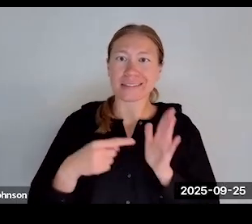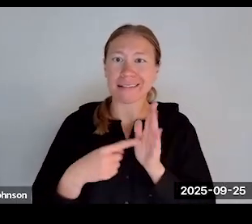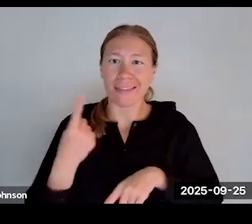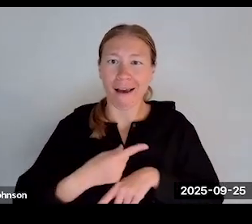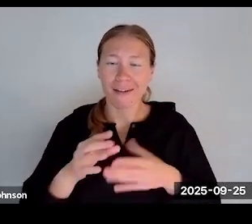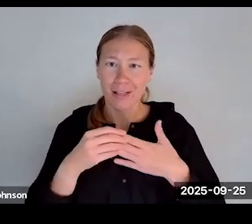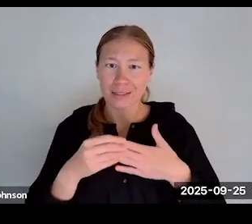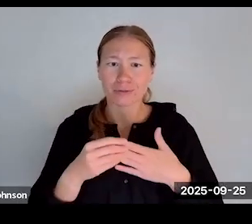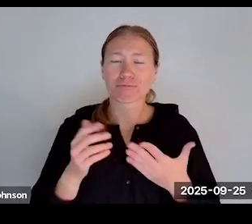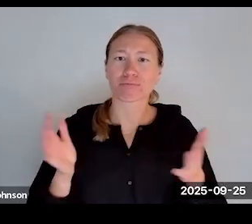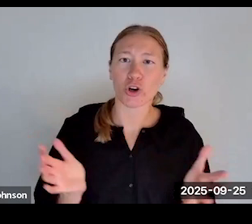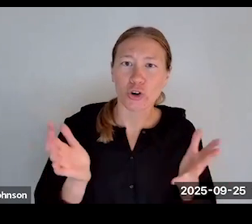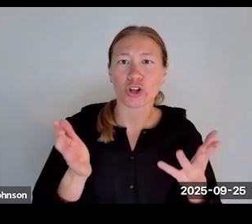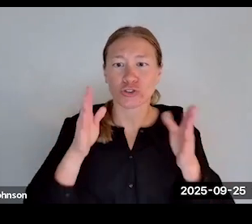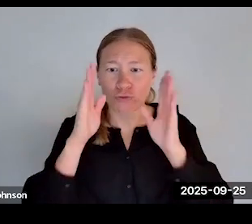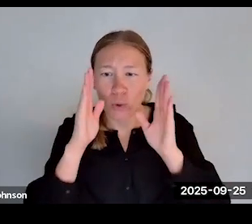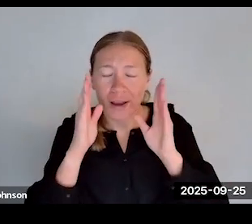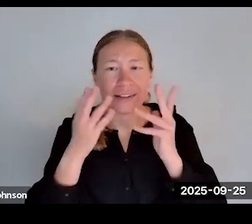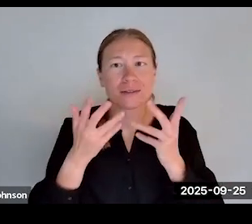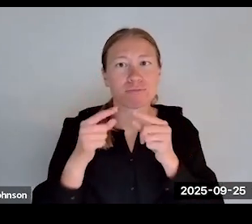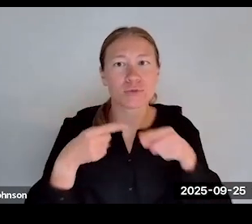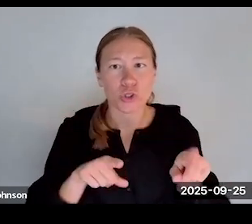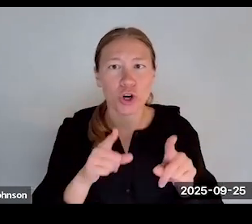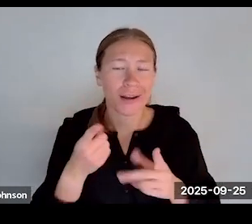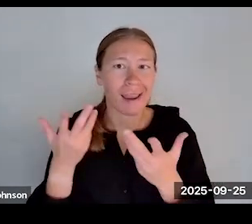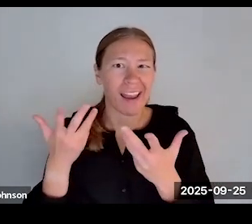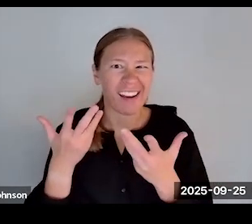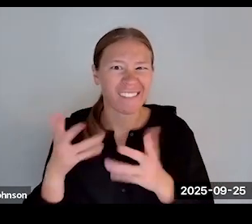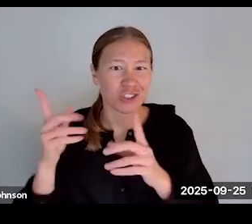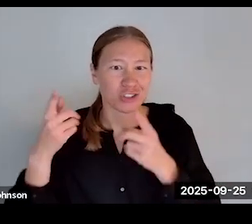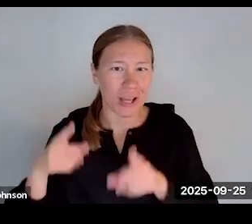focus during and after migraine episodes.